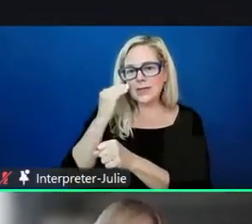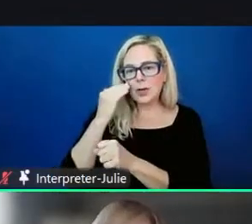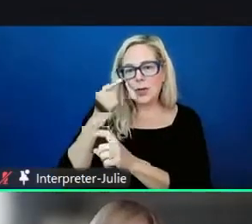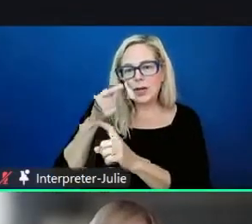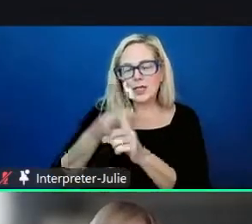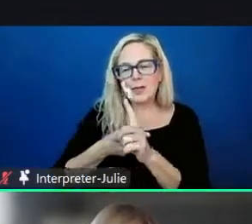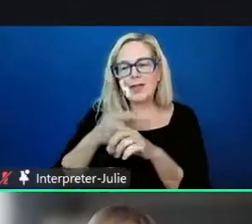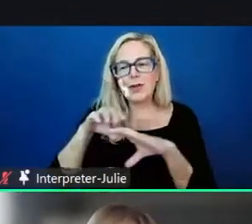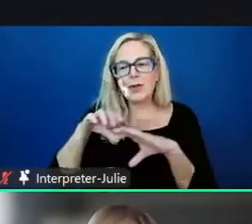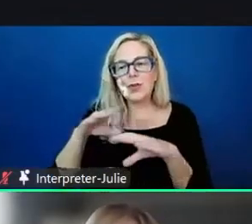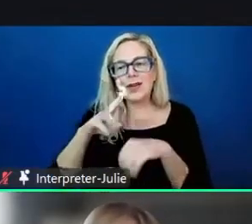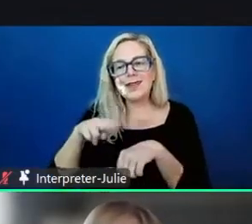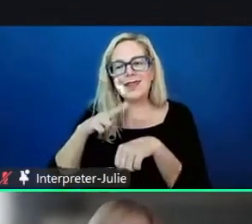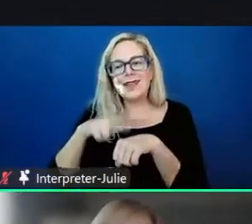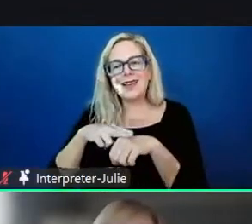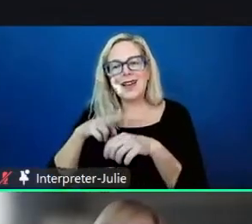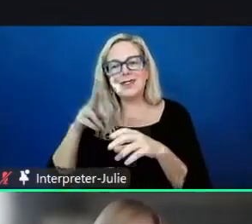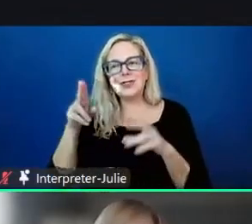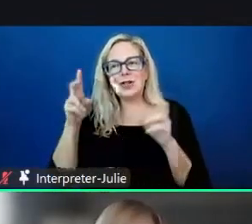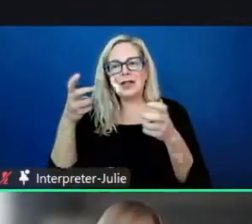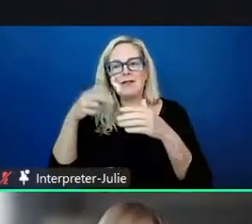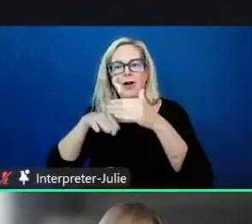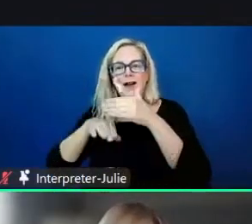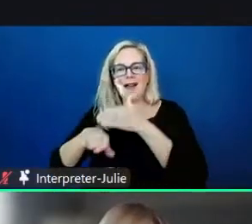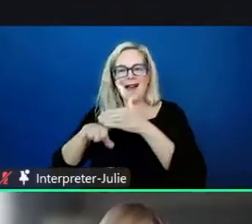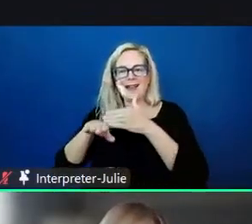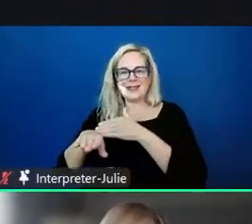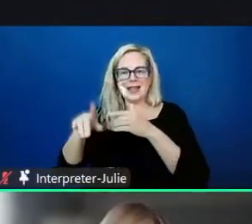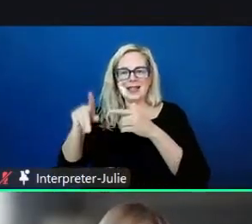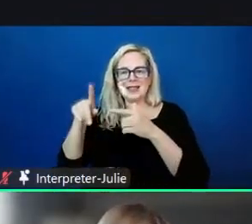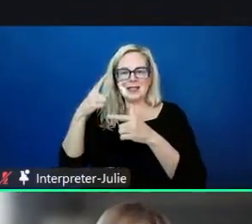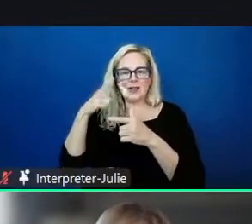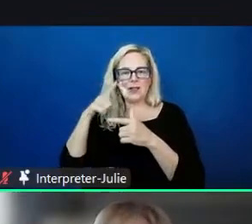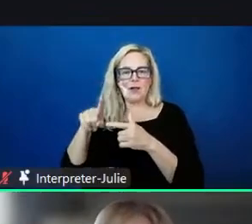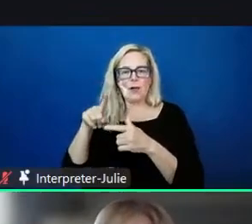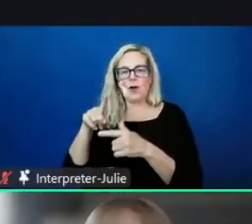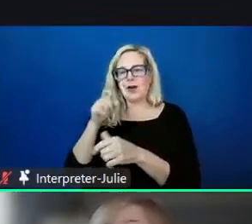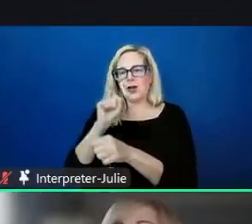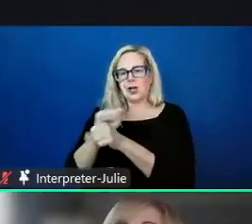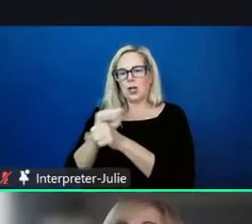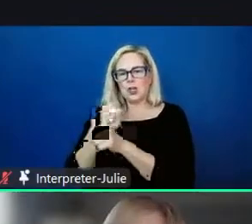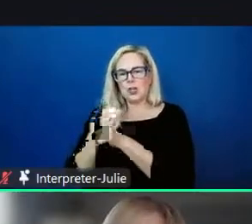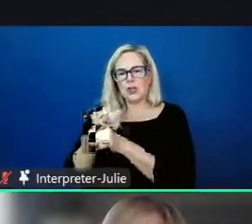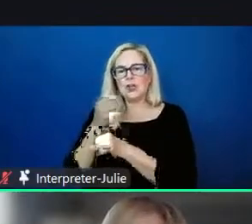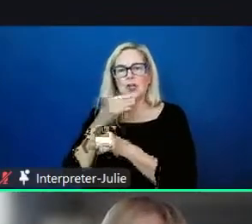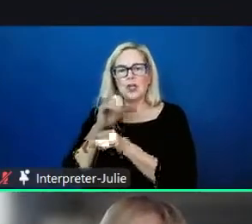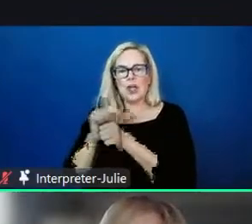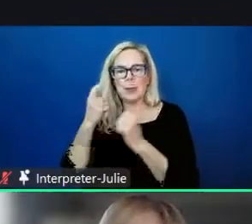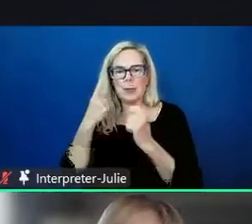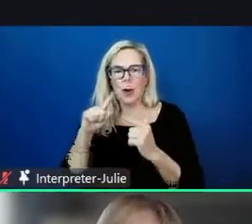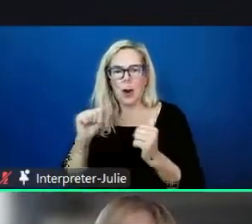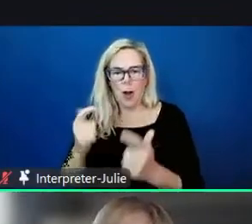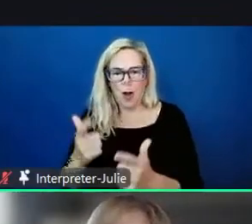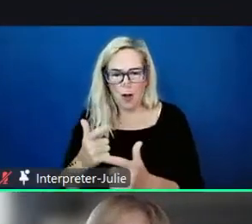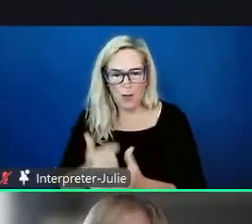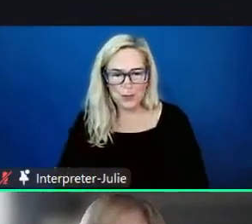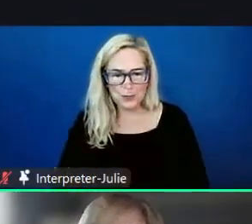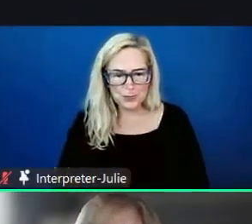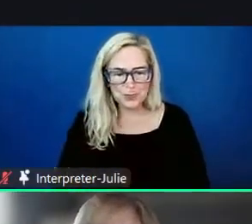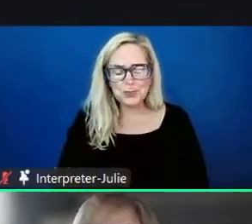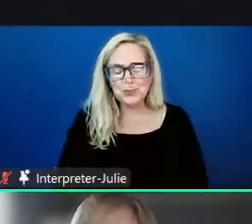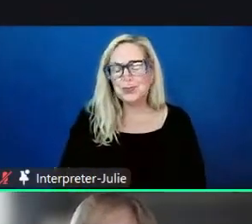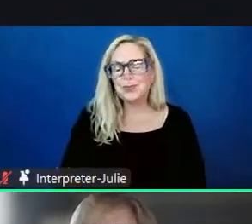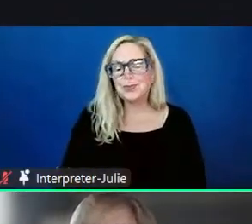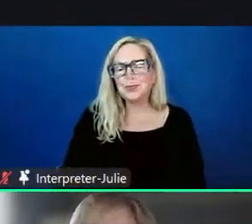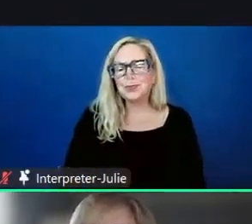of access to good jobs for all, and really did a focus on invisible disabilities. But really what I wanted to